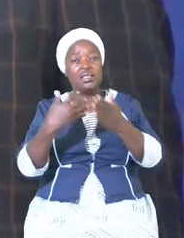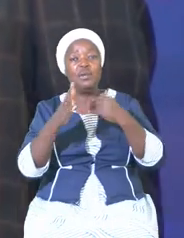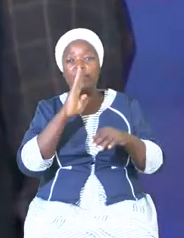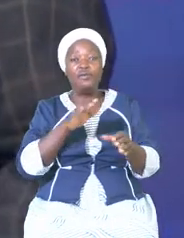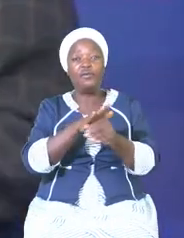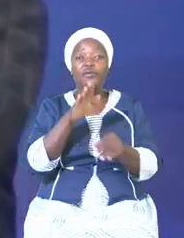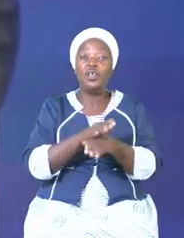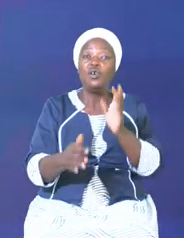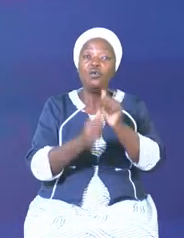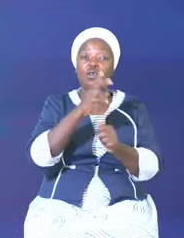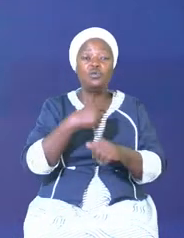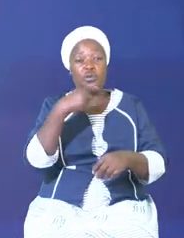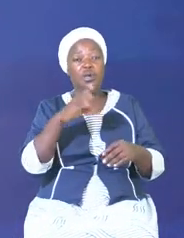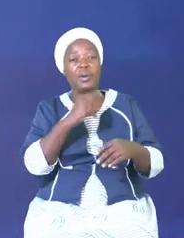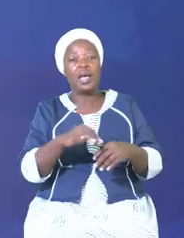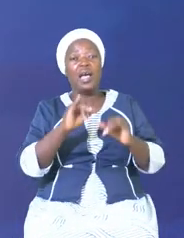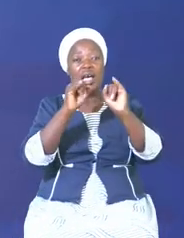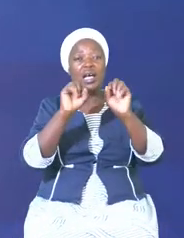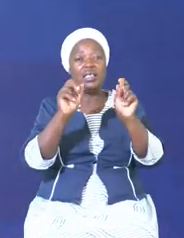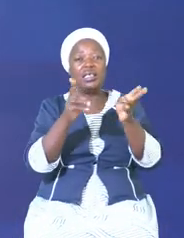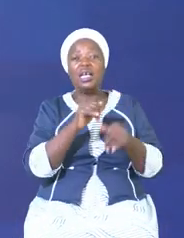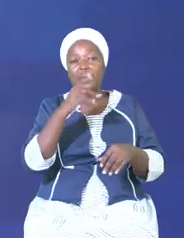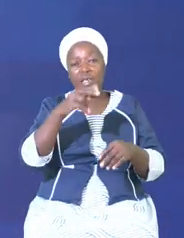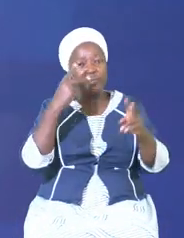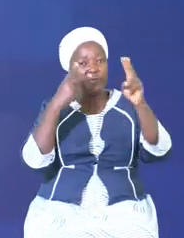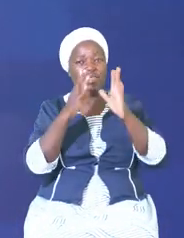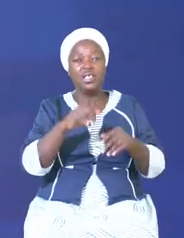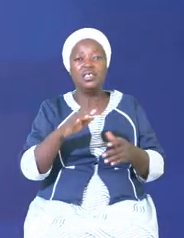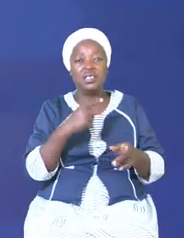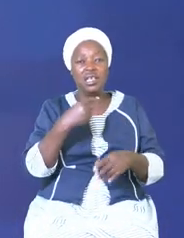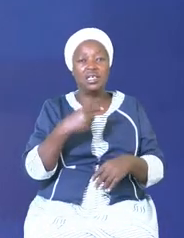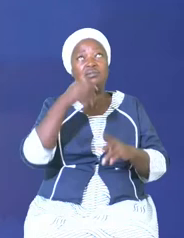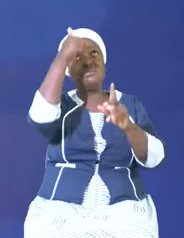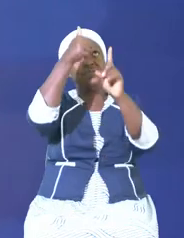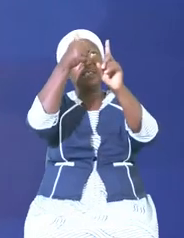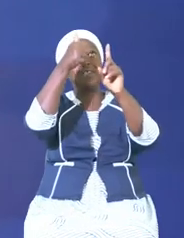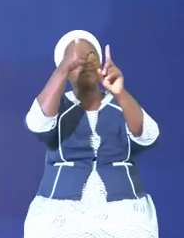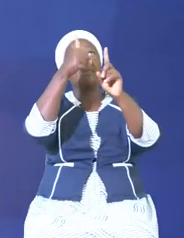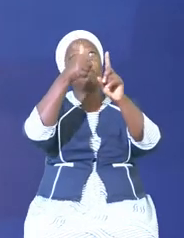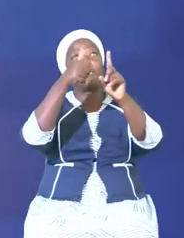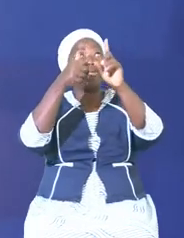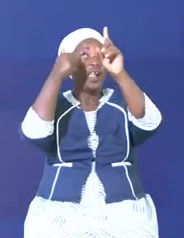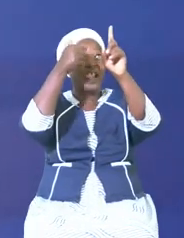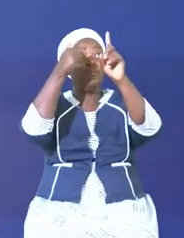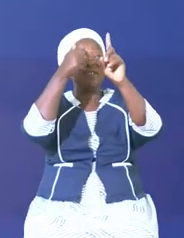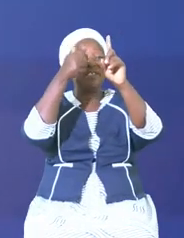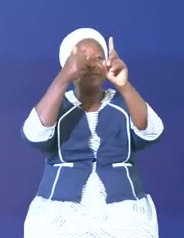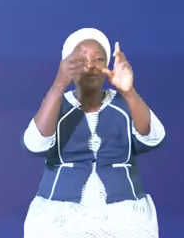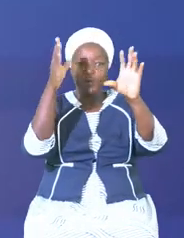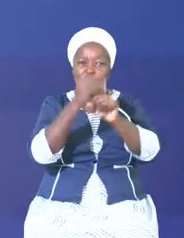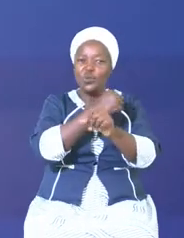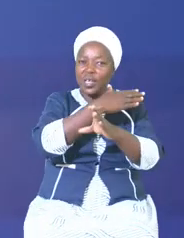was spoken by Isaiah the prophet, saying, himself. Look at that. He himself took away